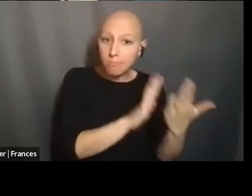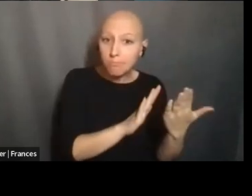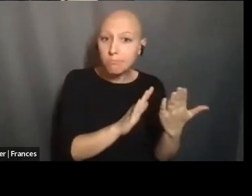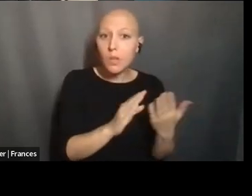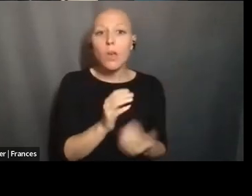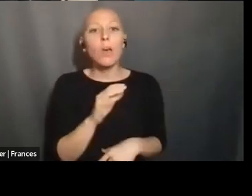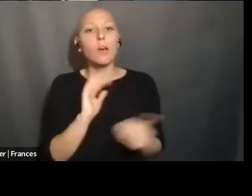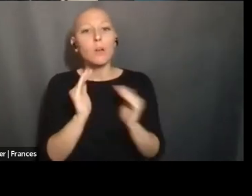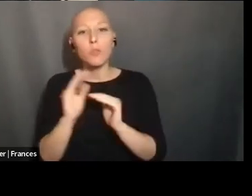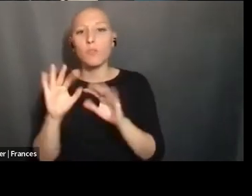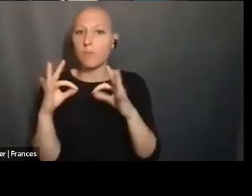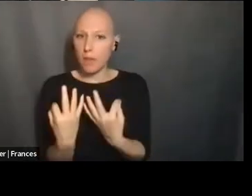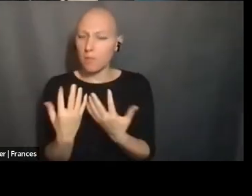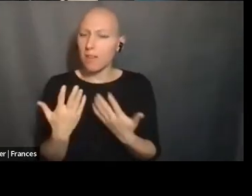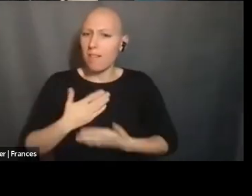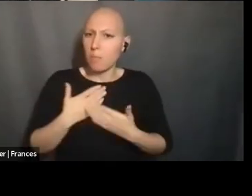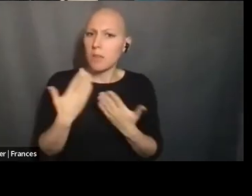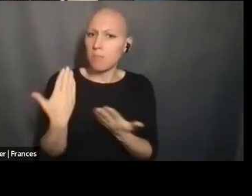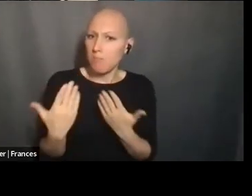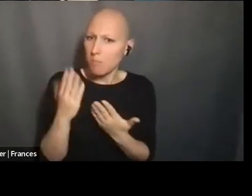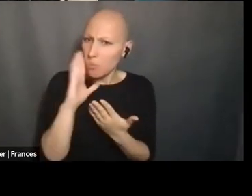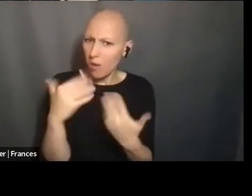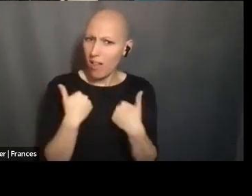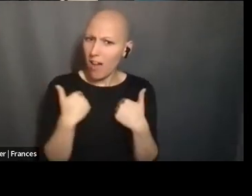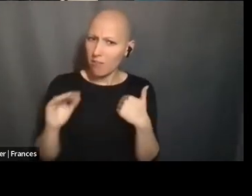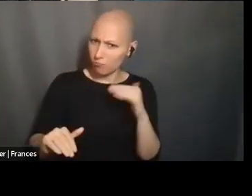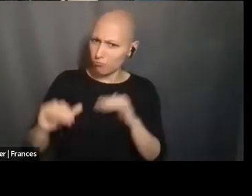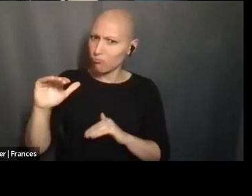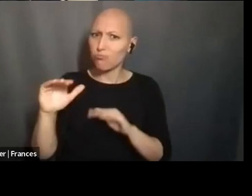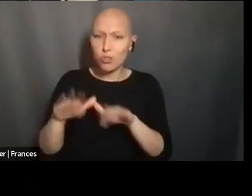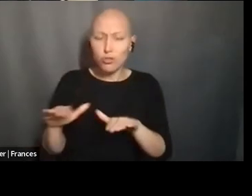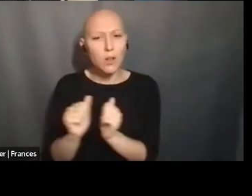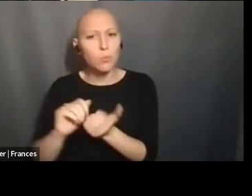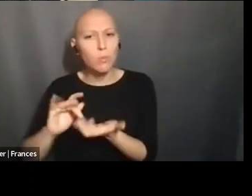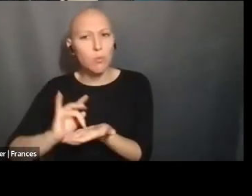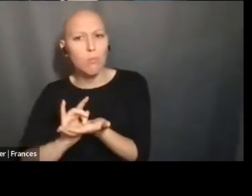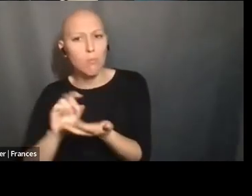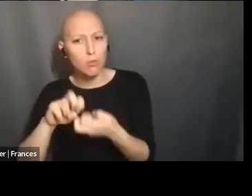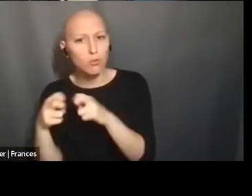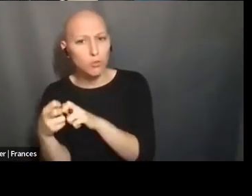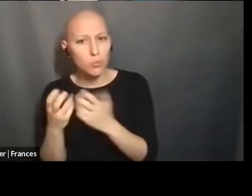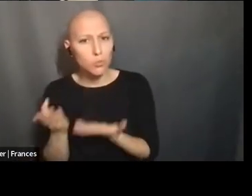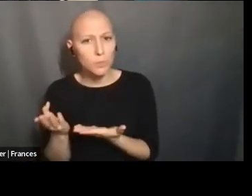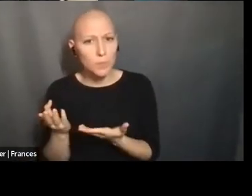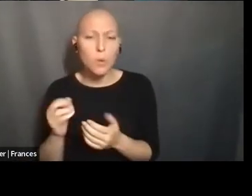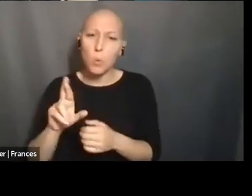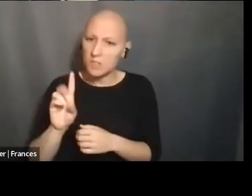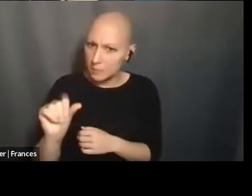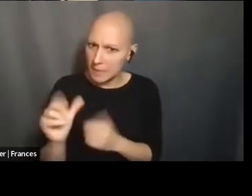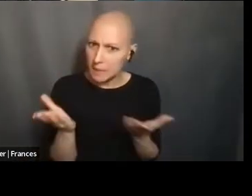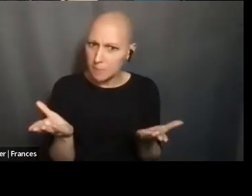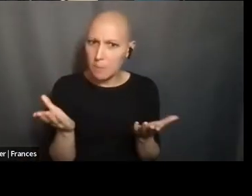have medical issues or disability? What is the right balance there between medical and lived experience, or within each of those